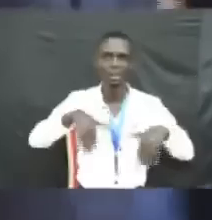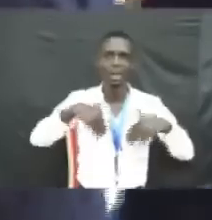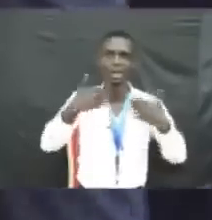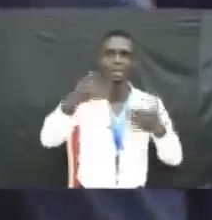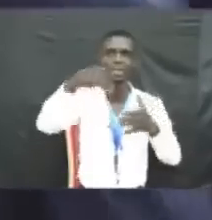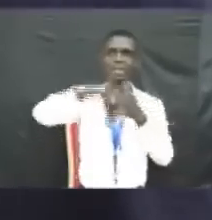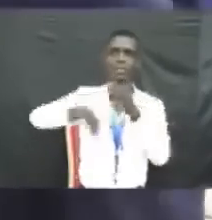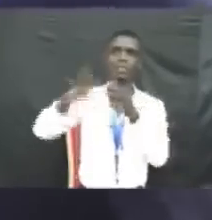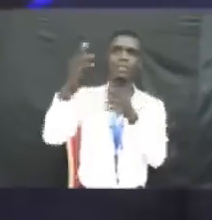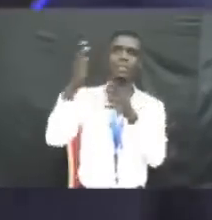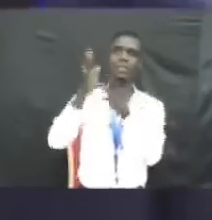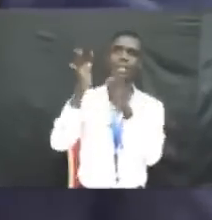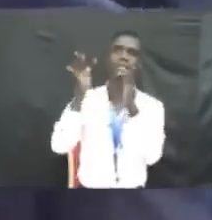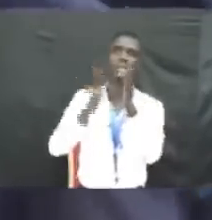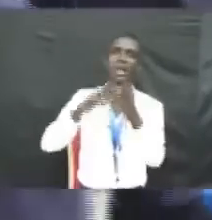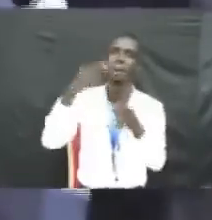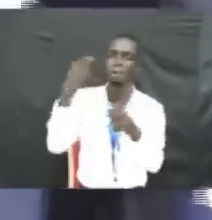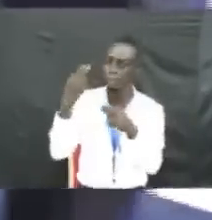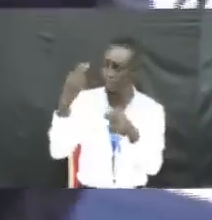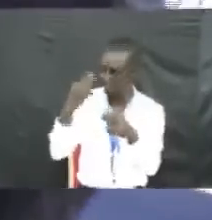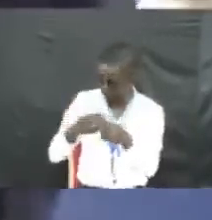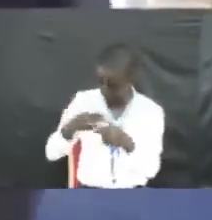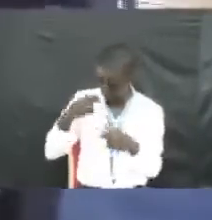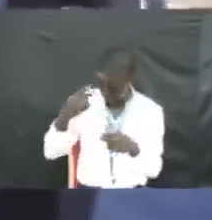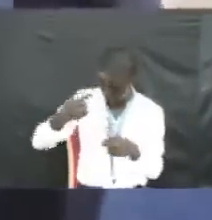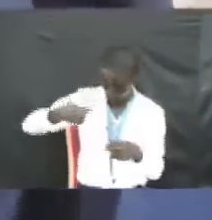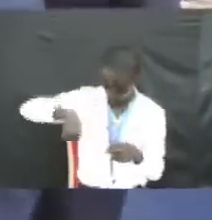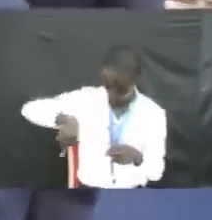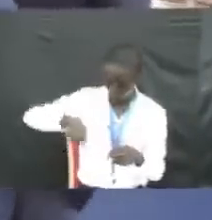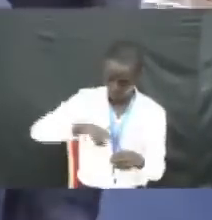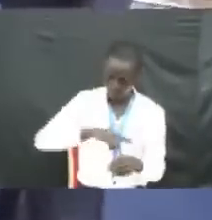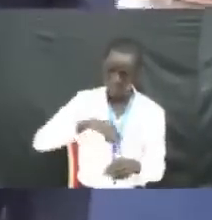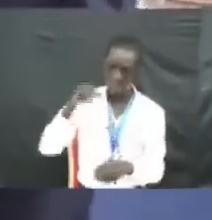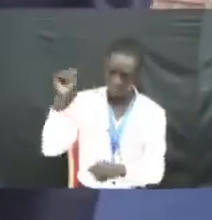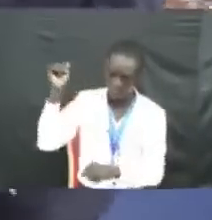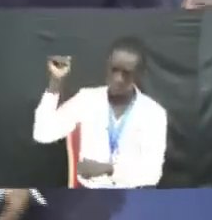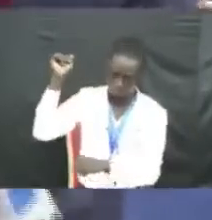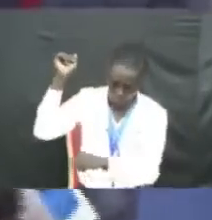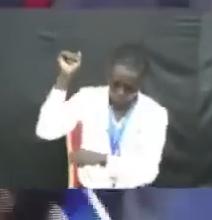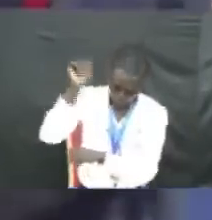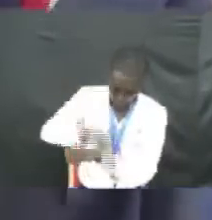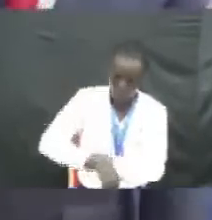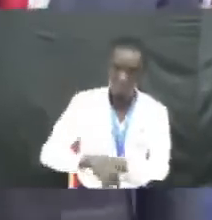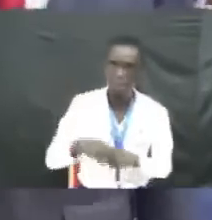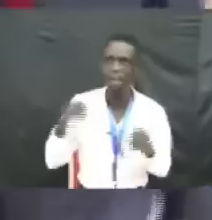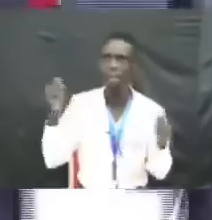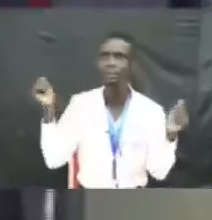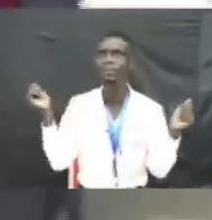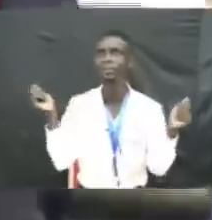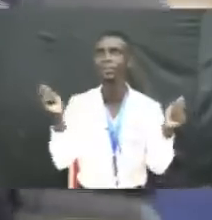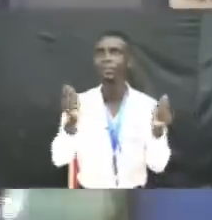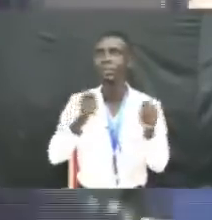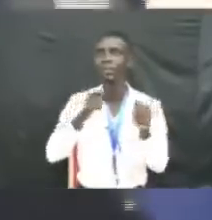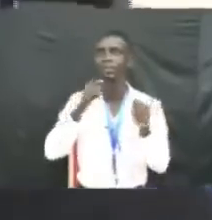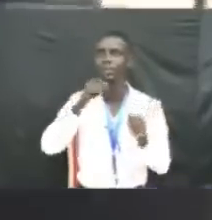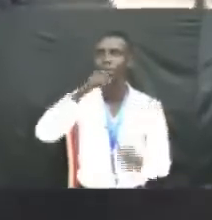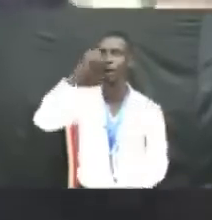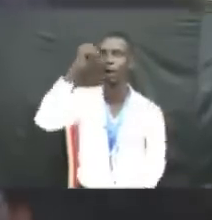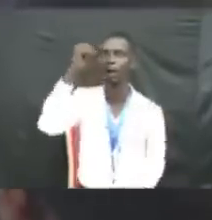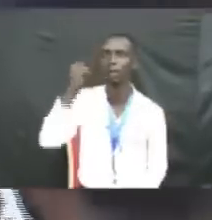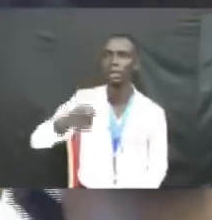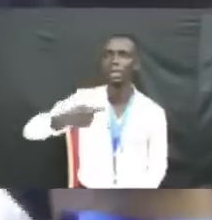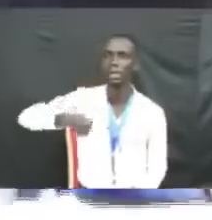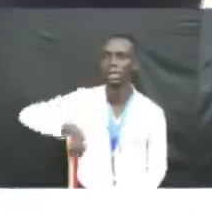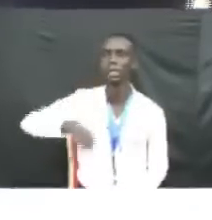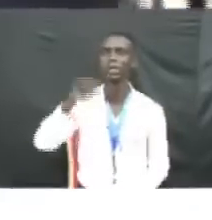in Jesus. In Jesus name we shall we shall over. Hallelujah. Surely